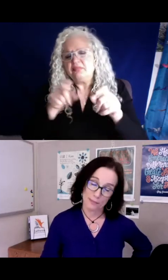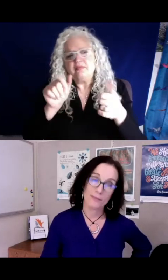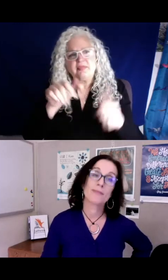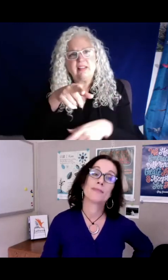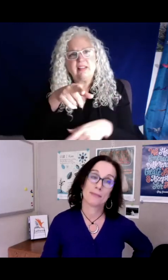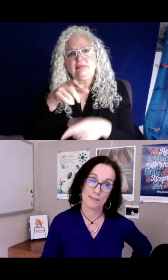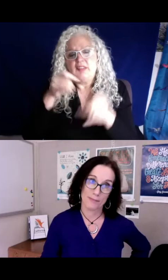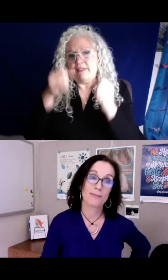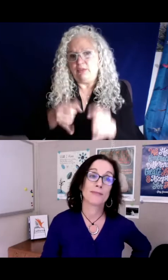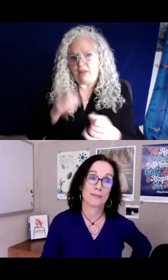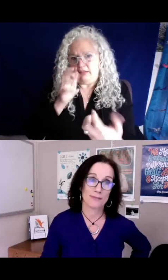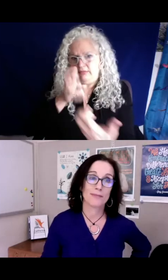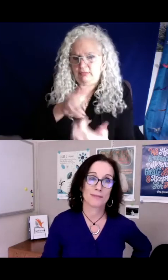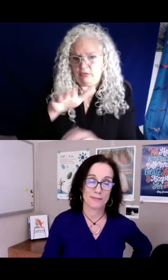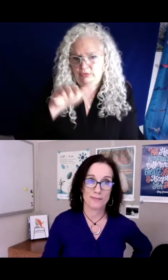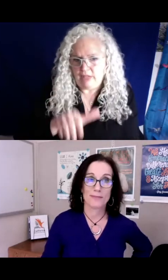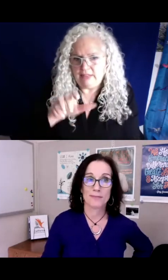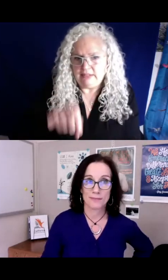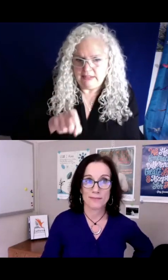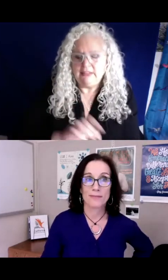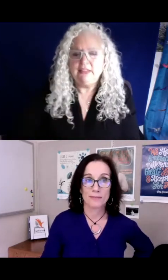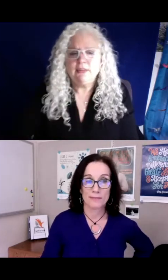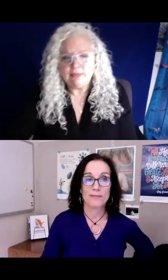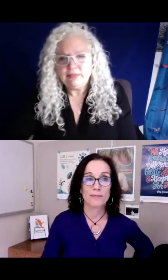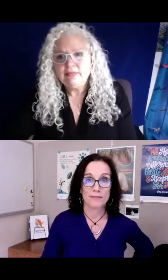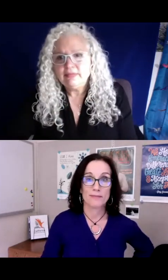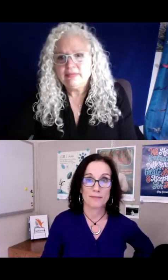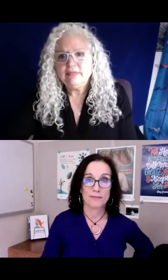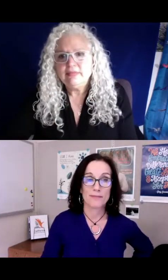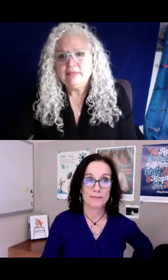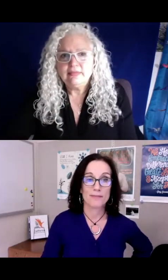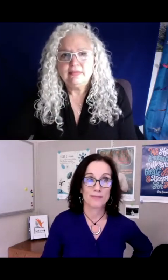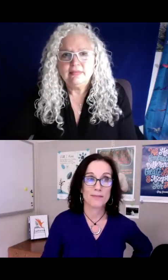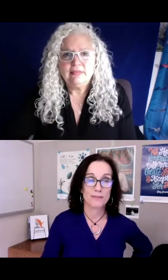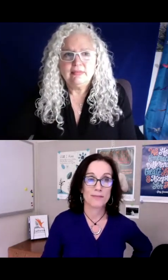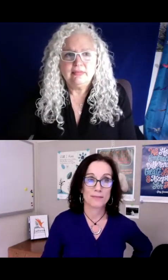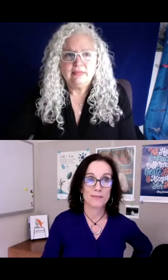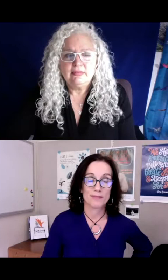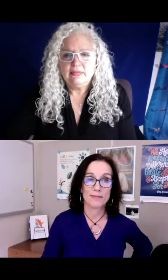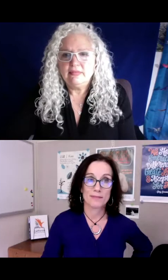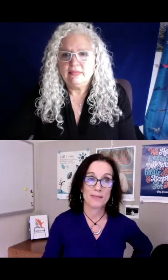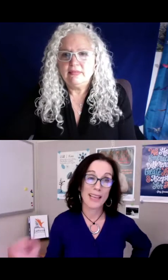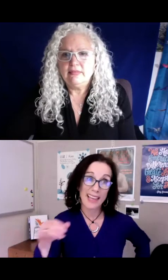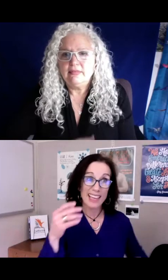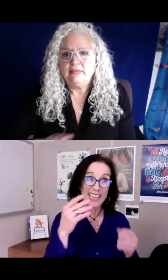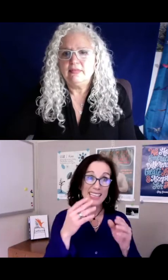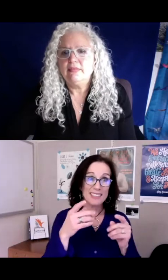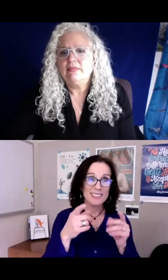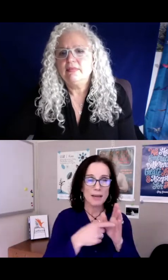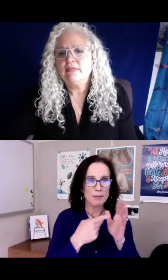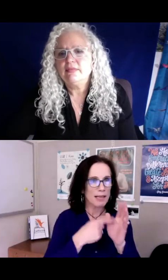they learned? What are they being challenged on? And again, individual to meet your child's need.